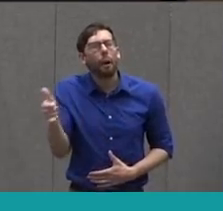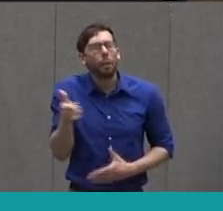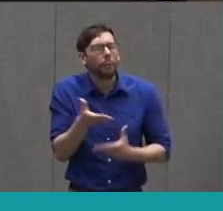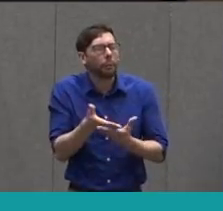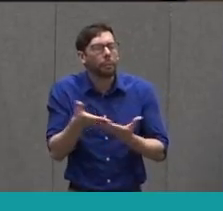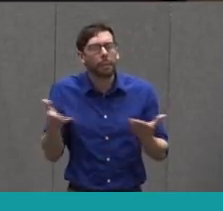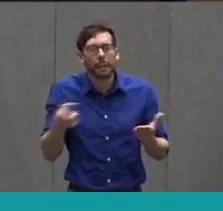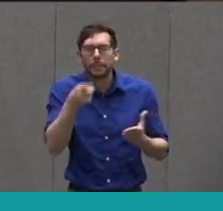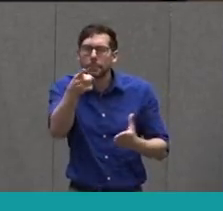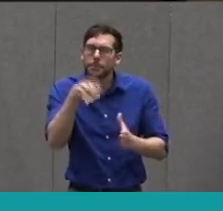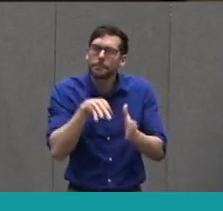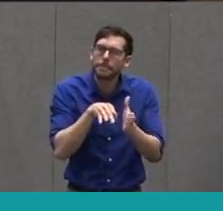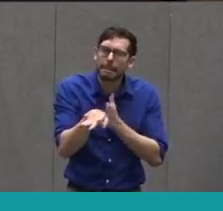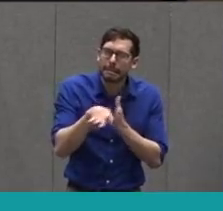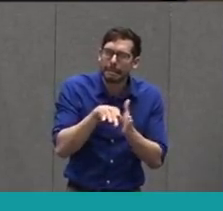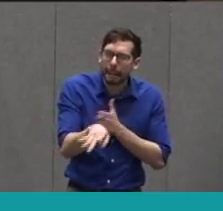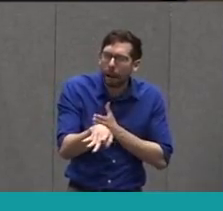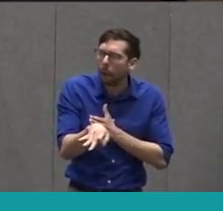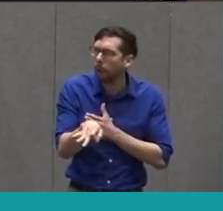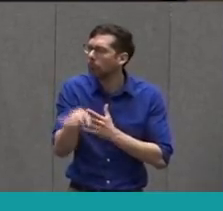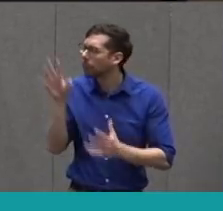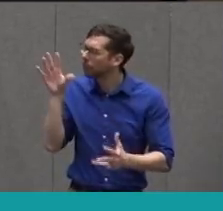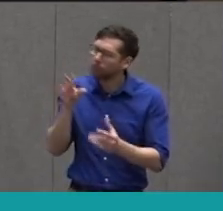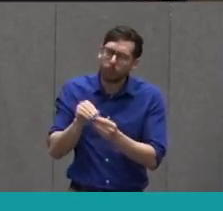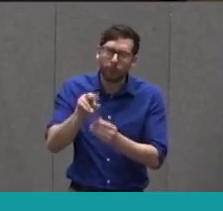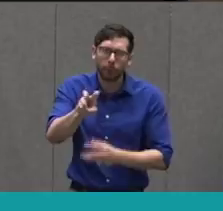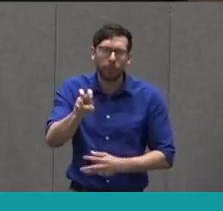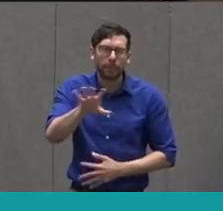258 things?